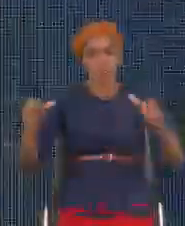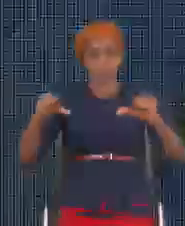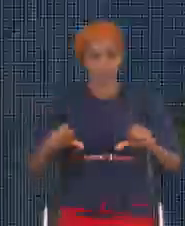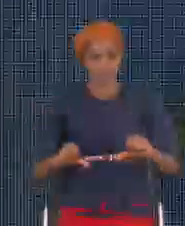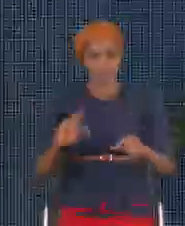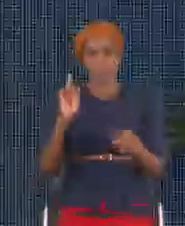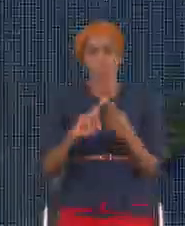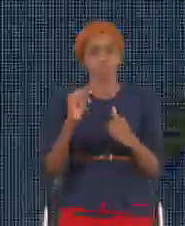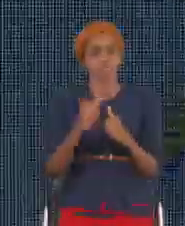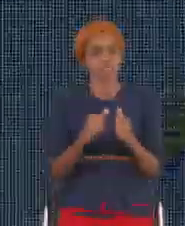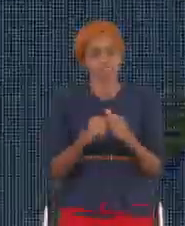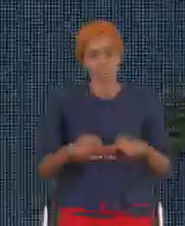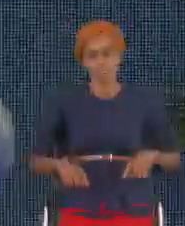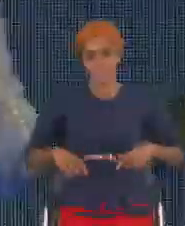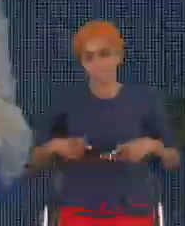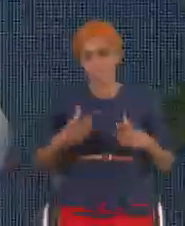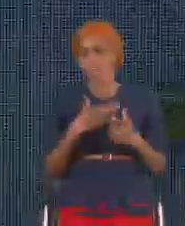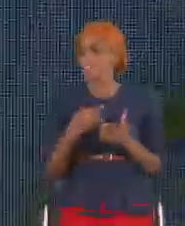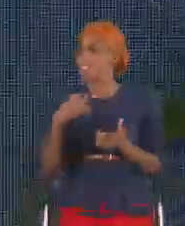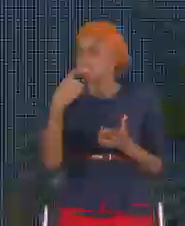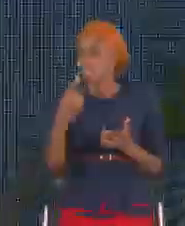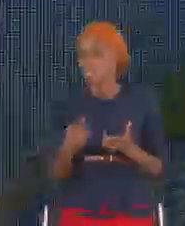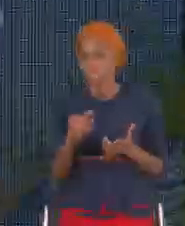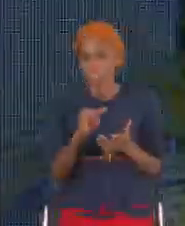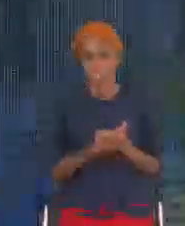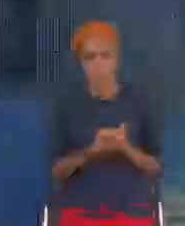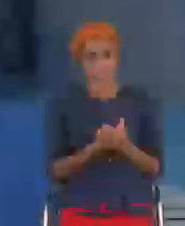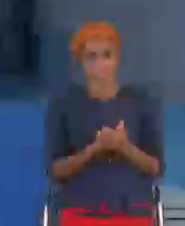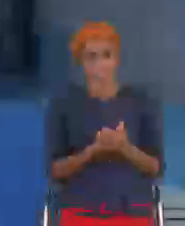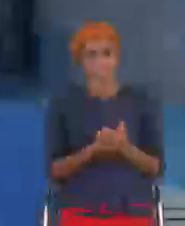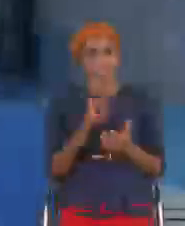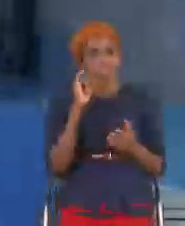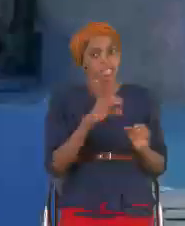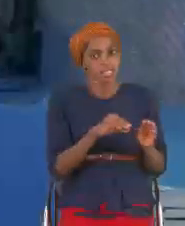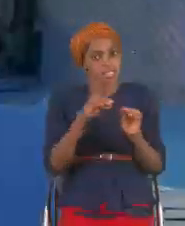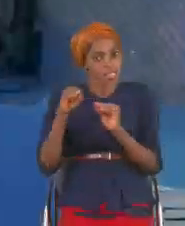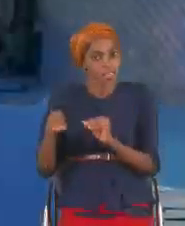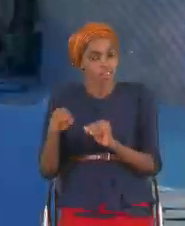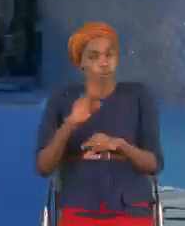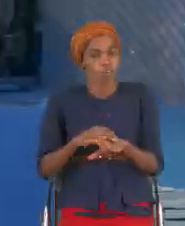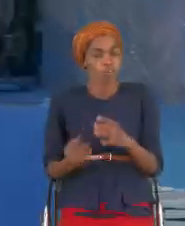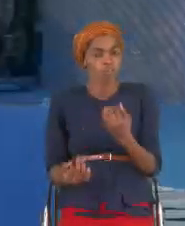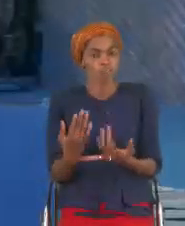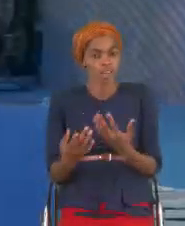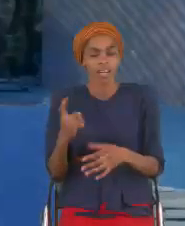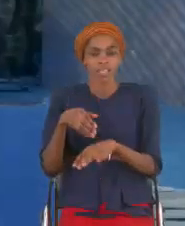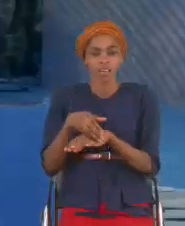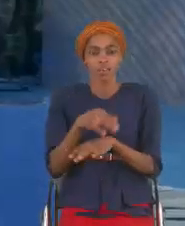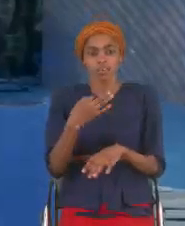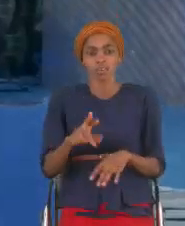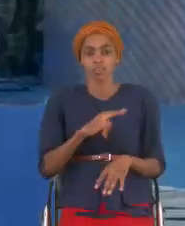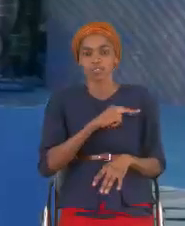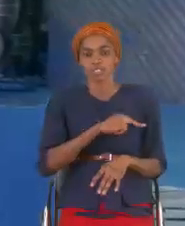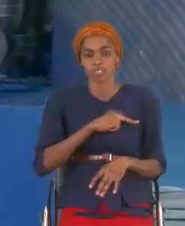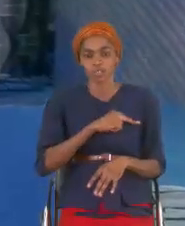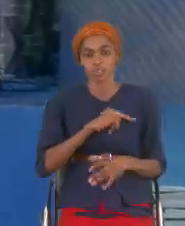every life. And it says, it setteth on fire the course of nature. That's